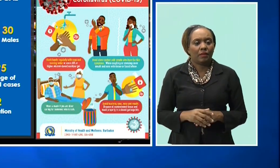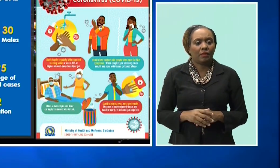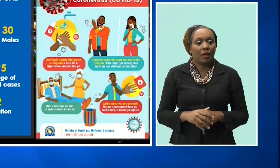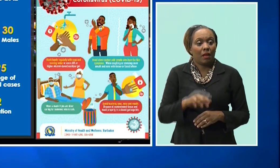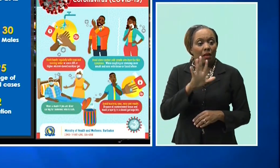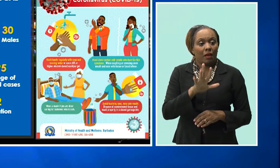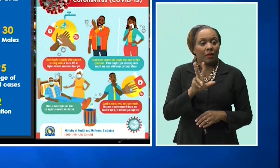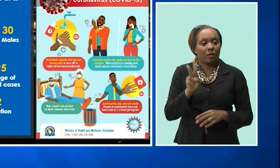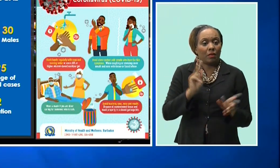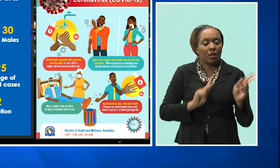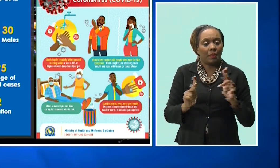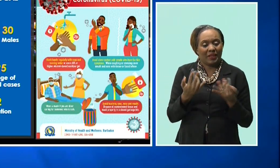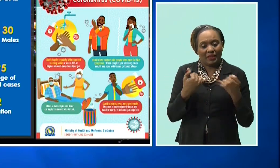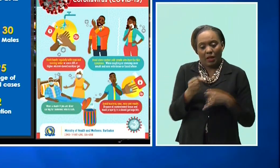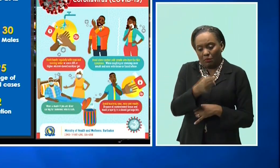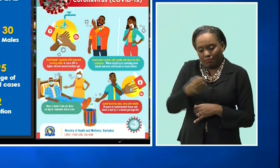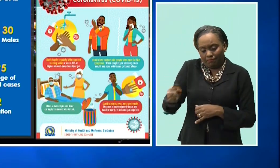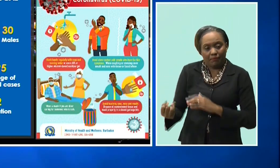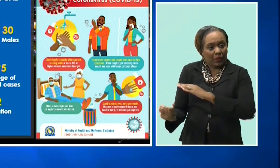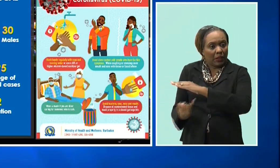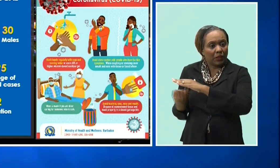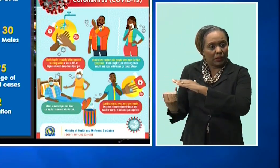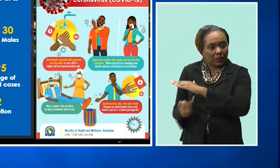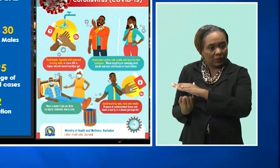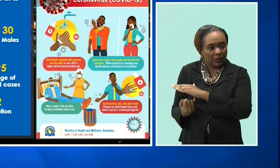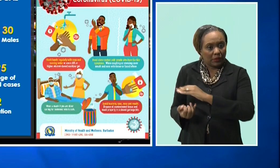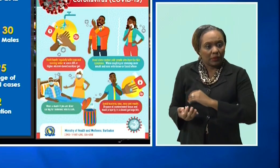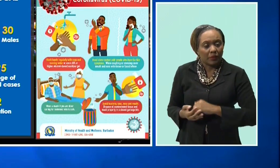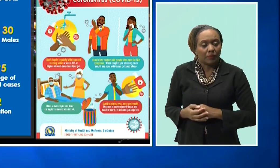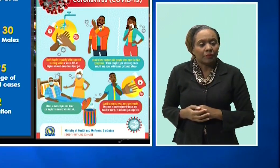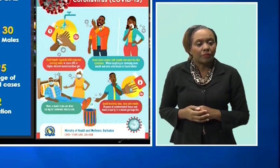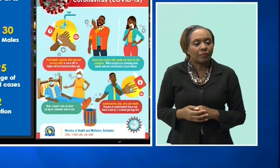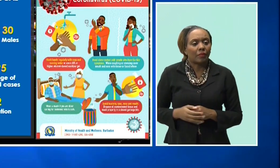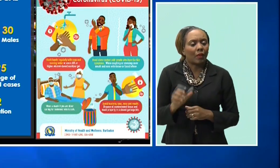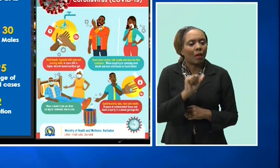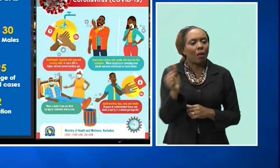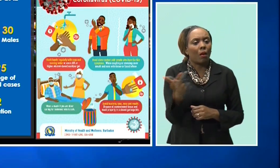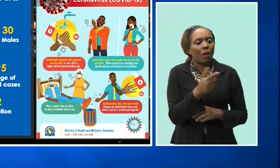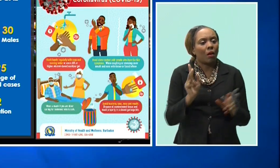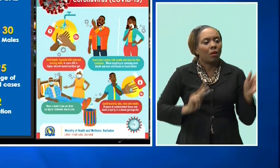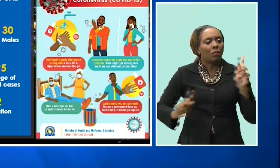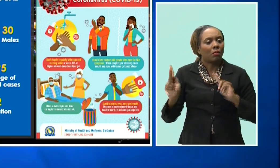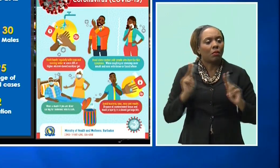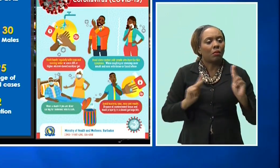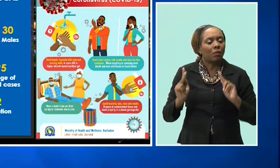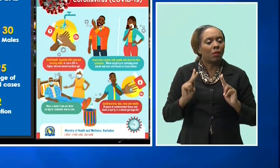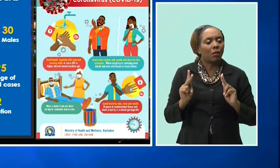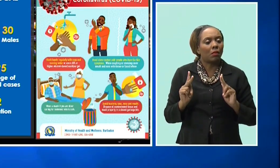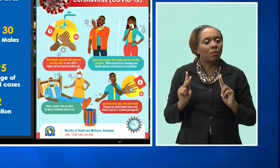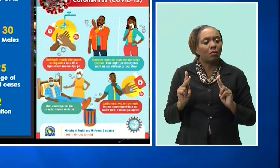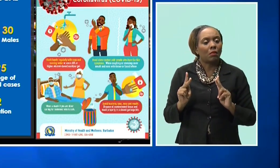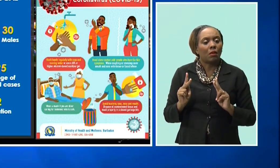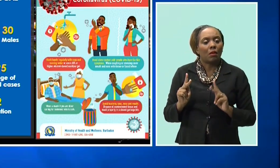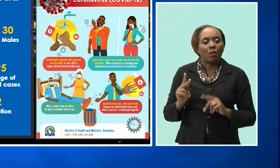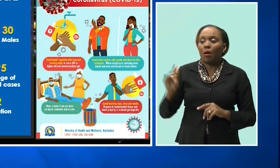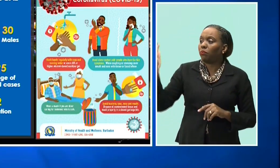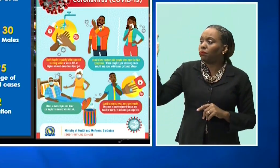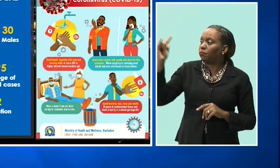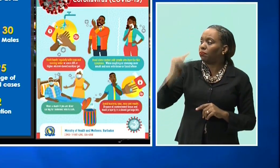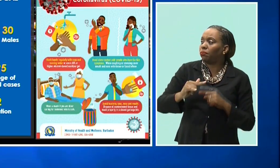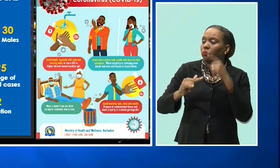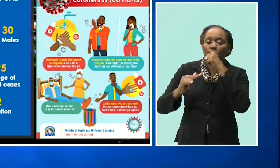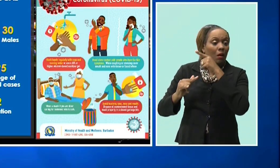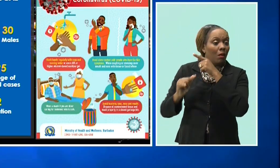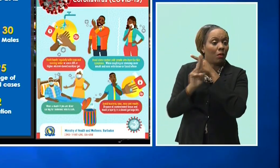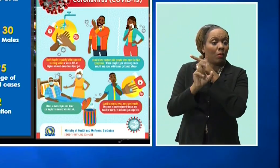52 people remain in isolation. Meanwhile, the ministry is calling for people who arrived in the island from the US